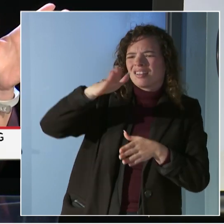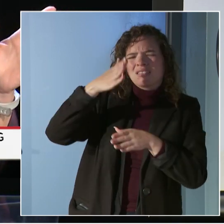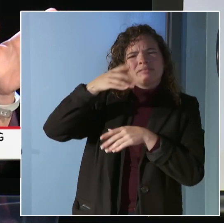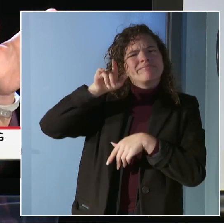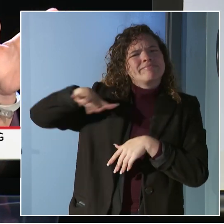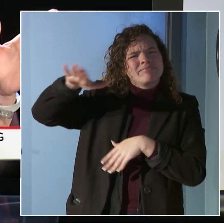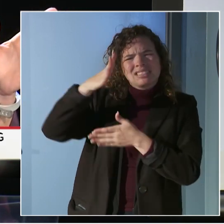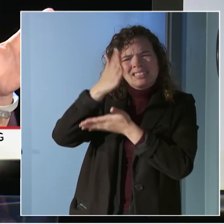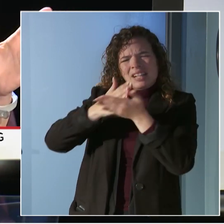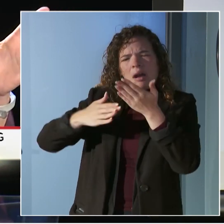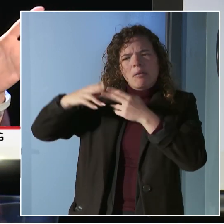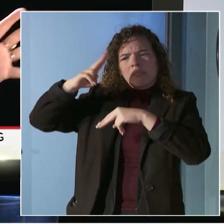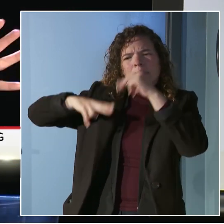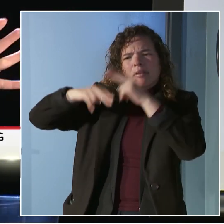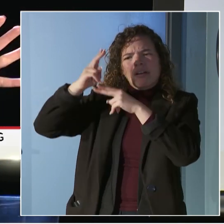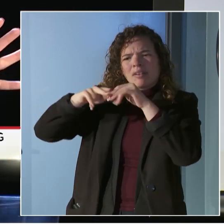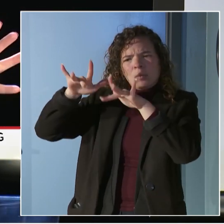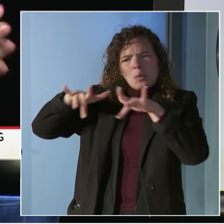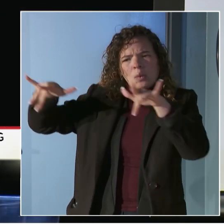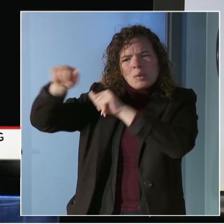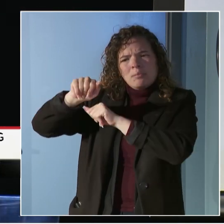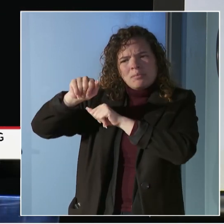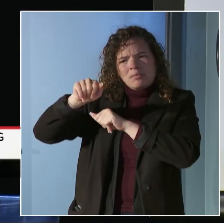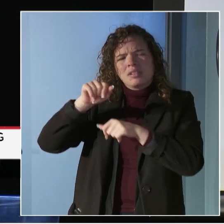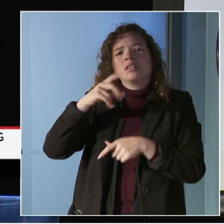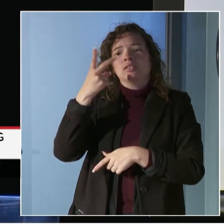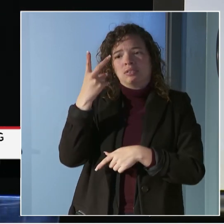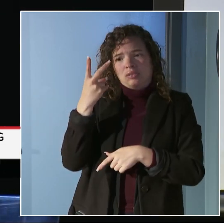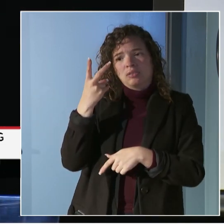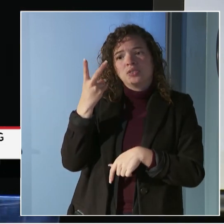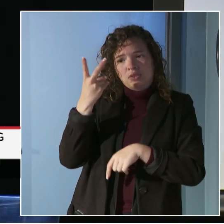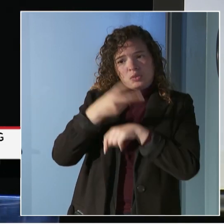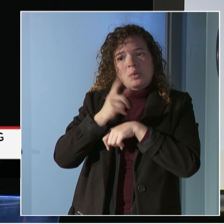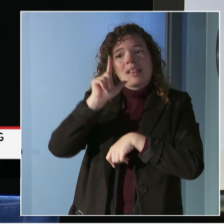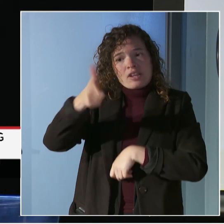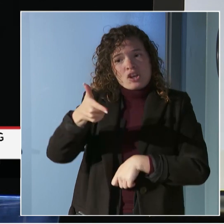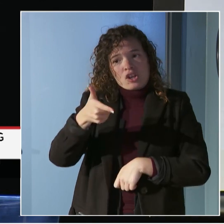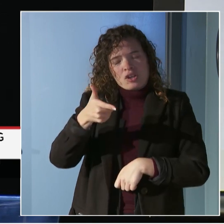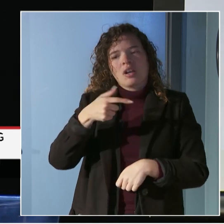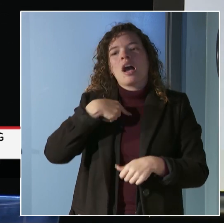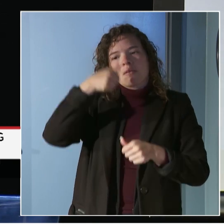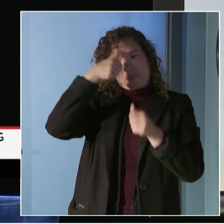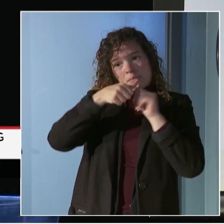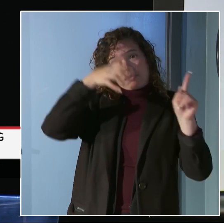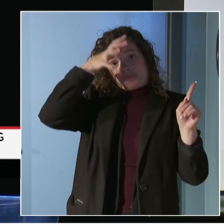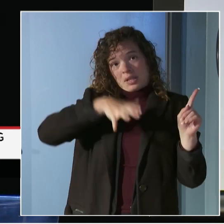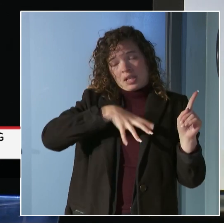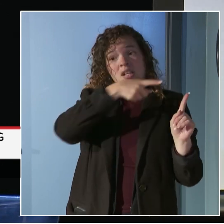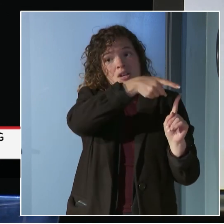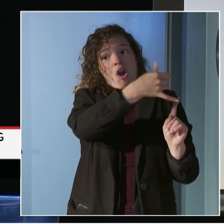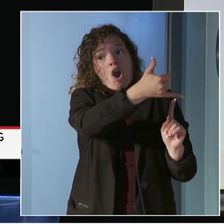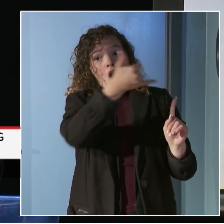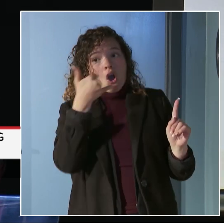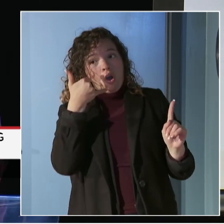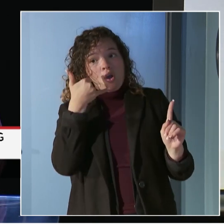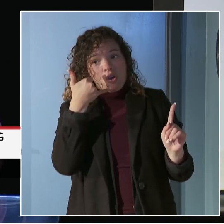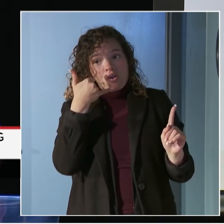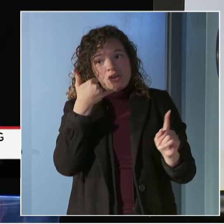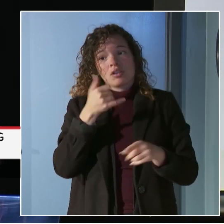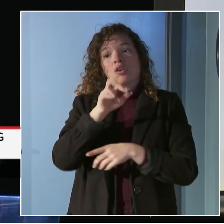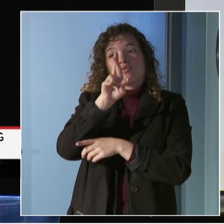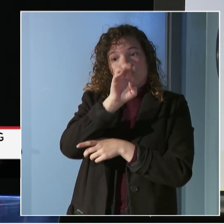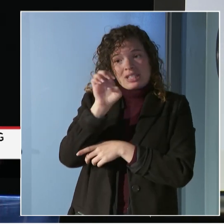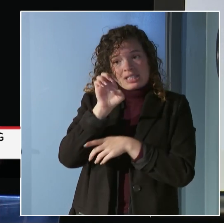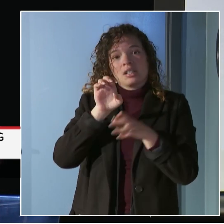days later, I get a call from Ralph, who I should probably mention is a pretty big real estate developer. And